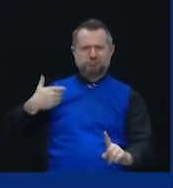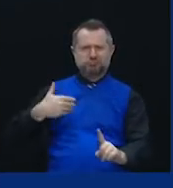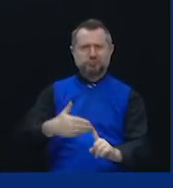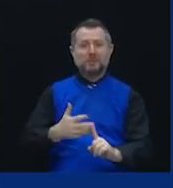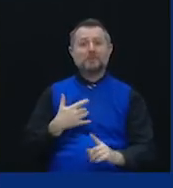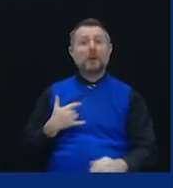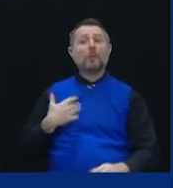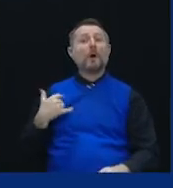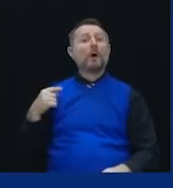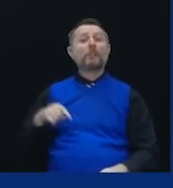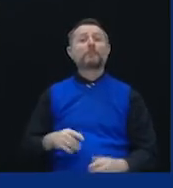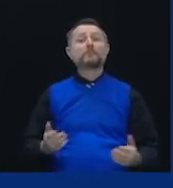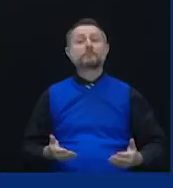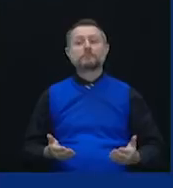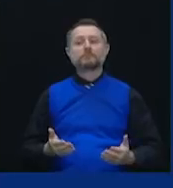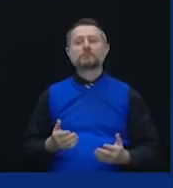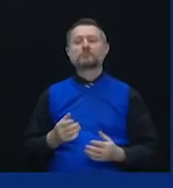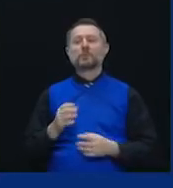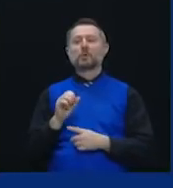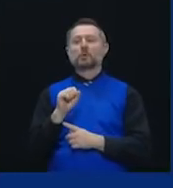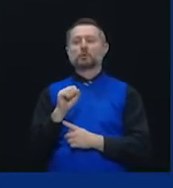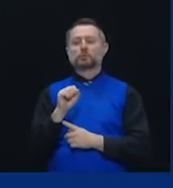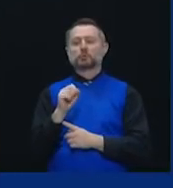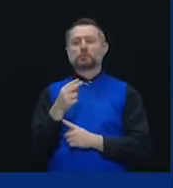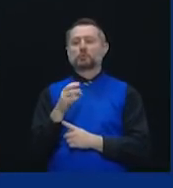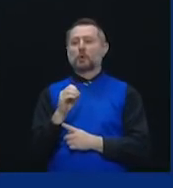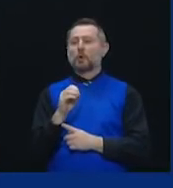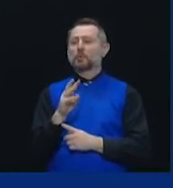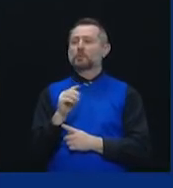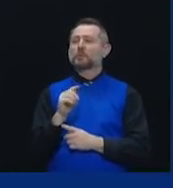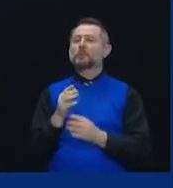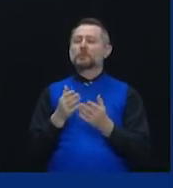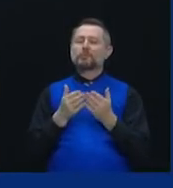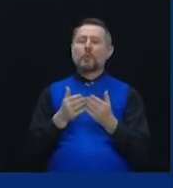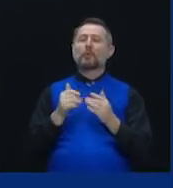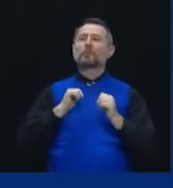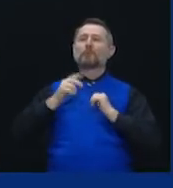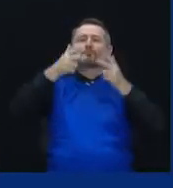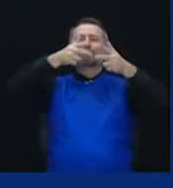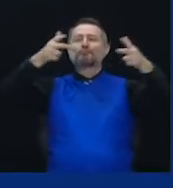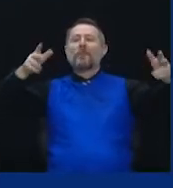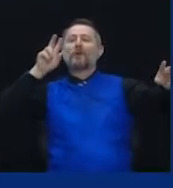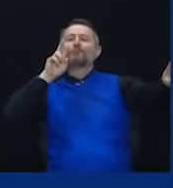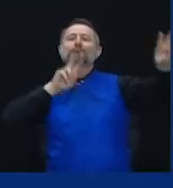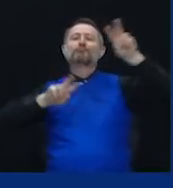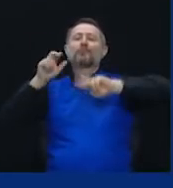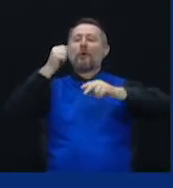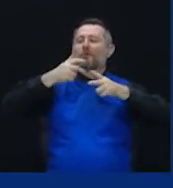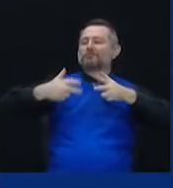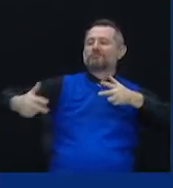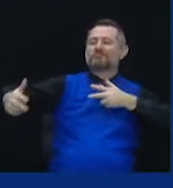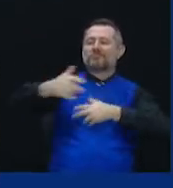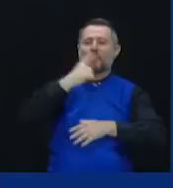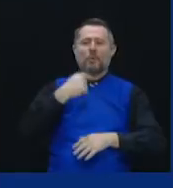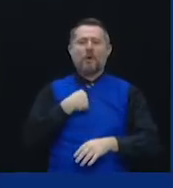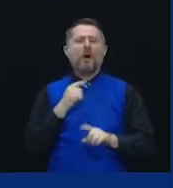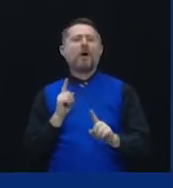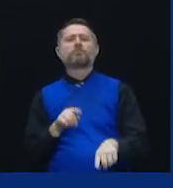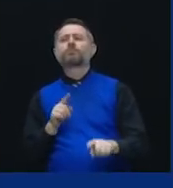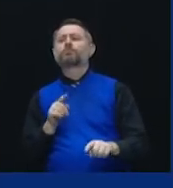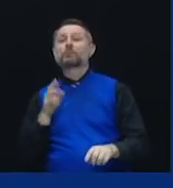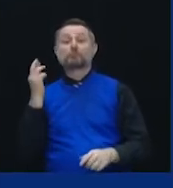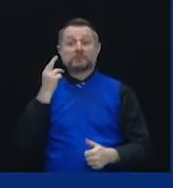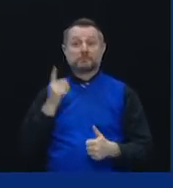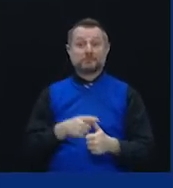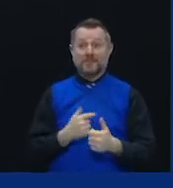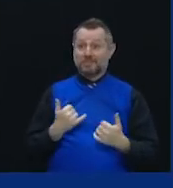auto show, boat shows, trade shows, I always love coming to Javits. But coming here now is a very